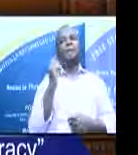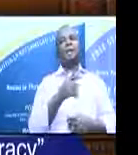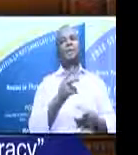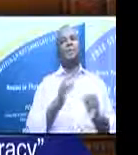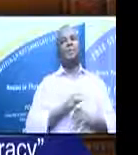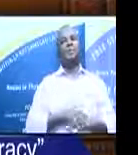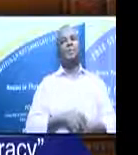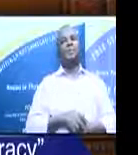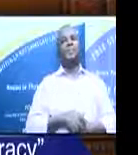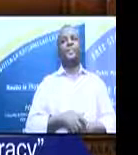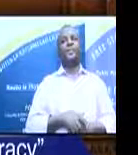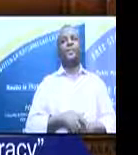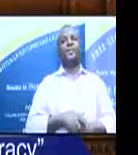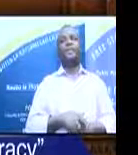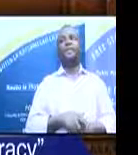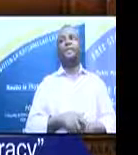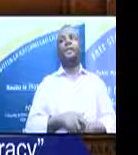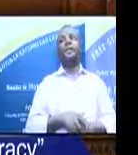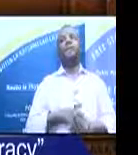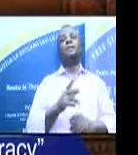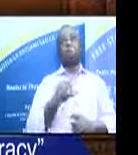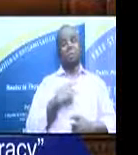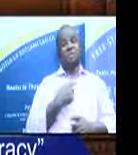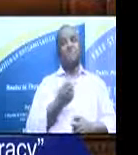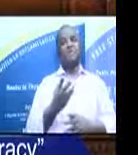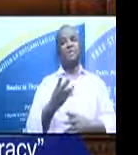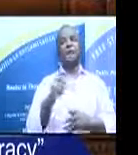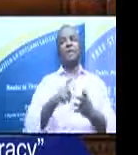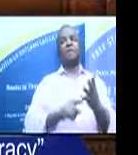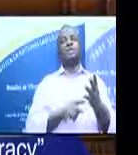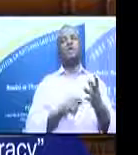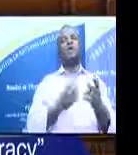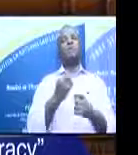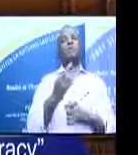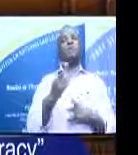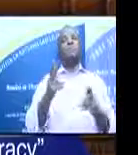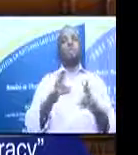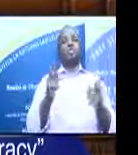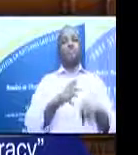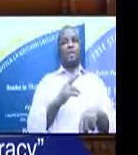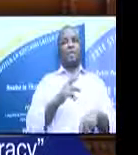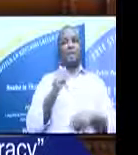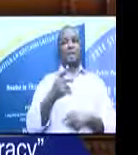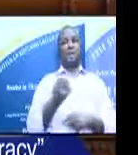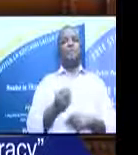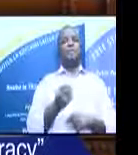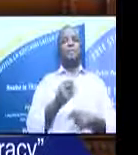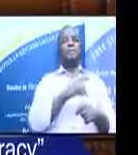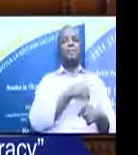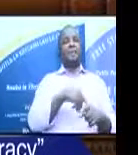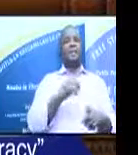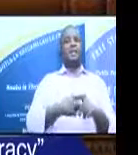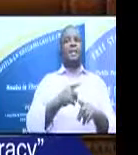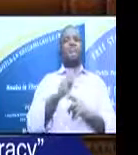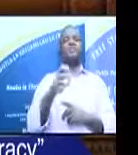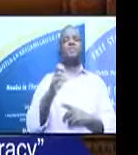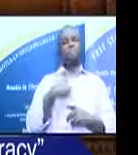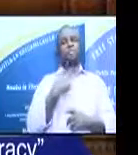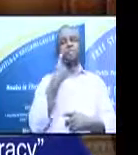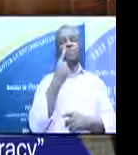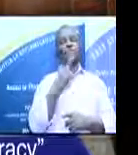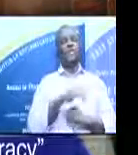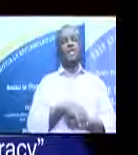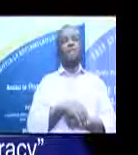paid. I've sent a list of unpaid or short-paid staff to the Premier and the MEC to prove it, and